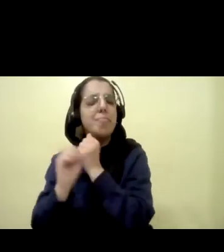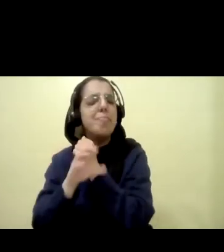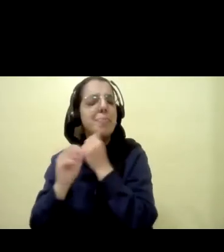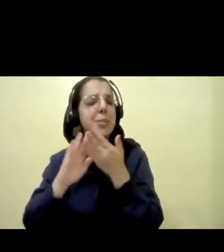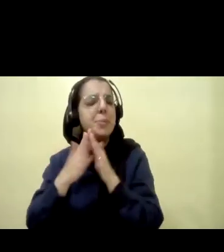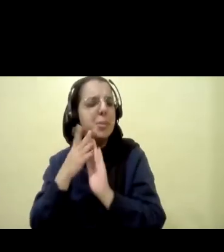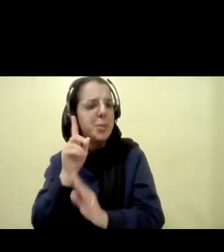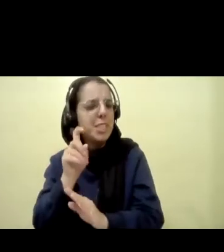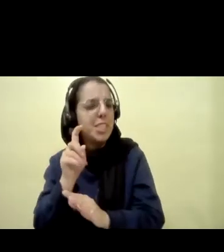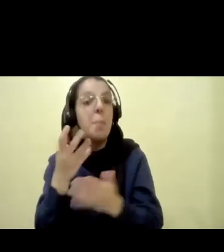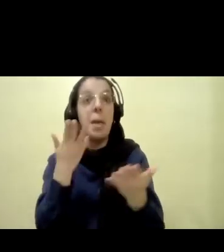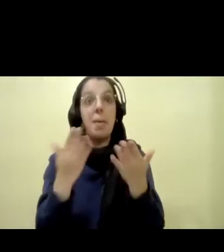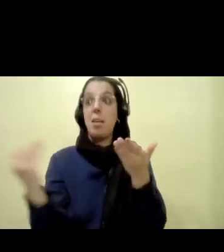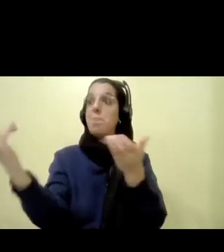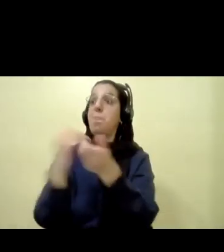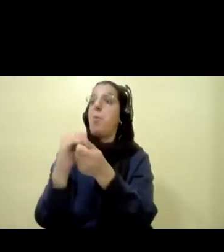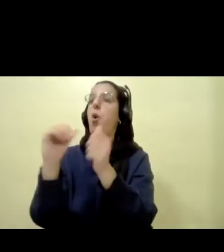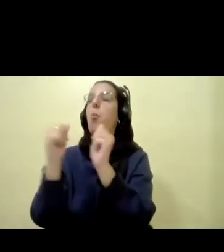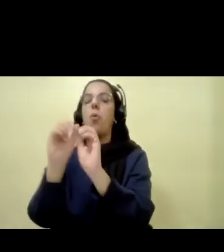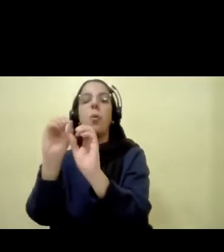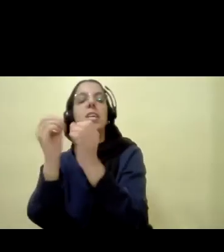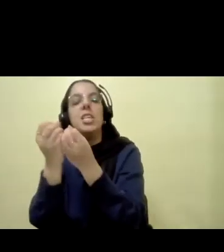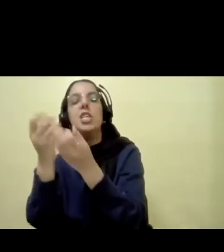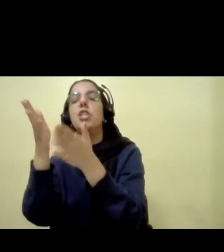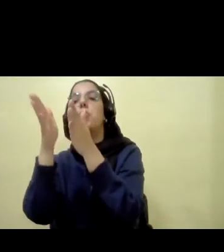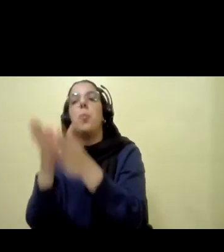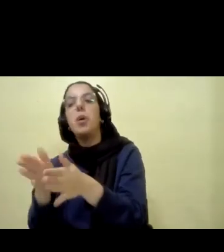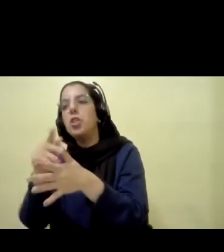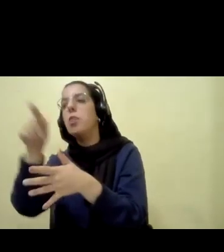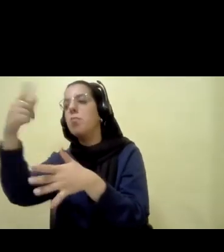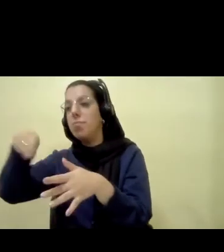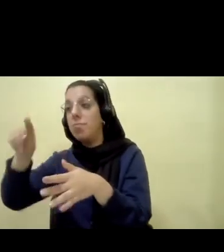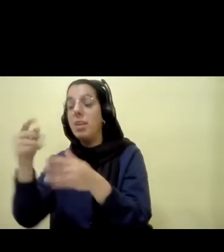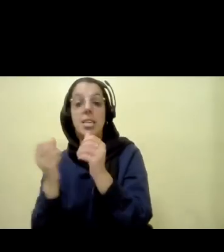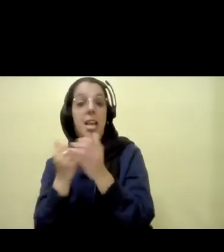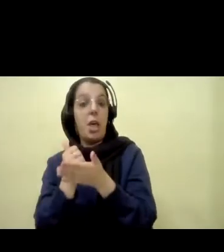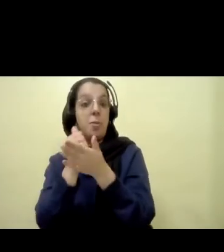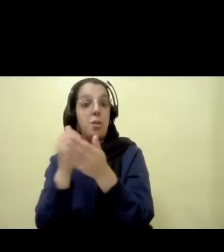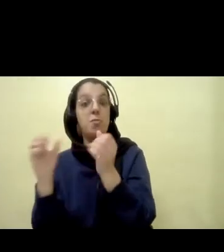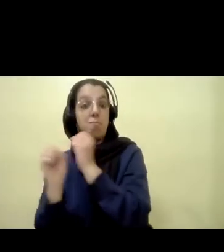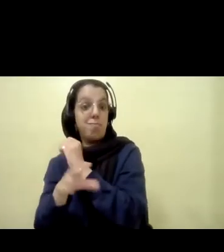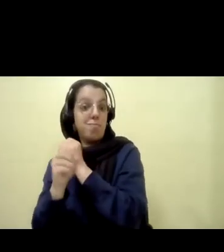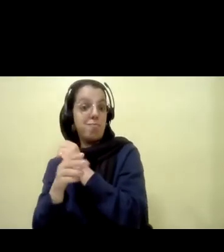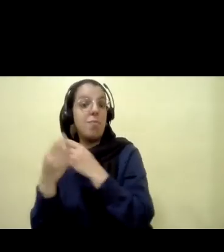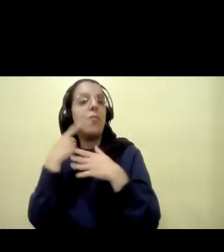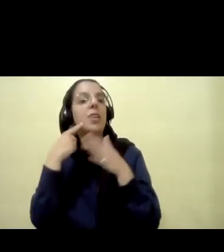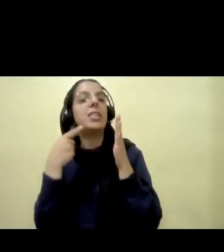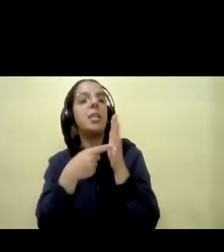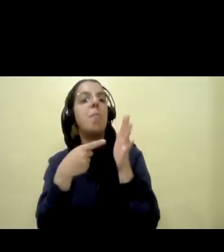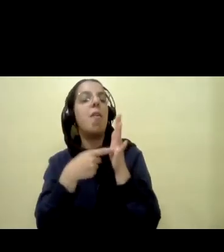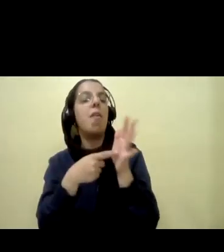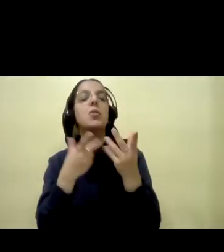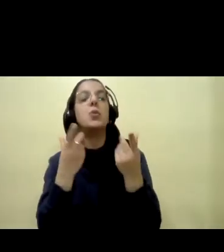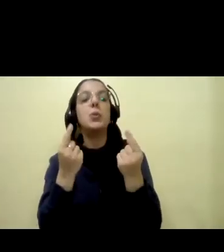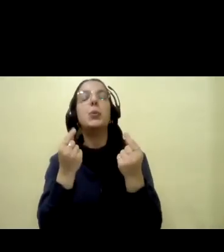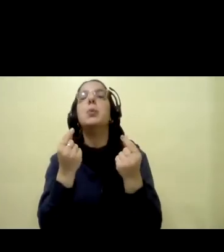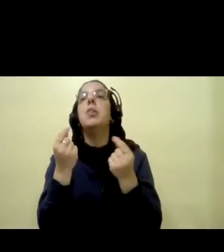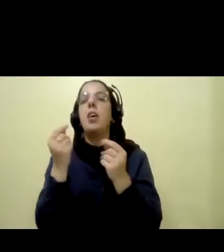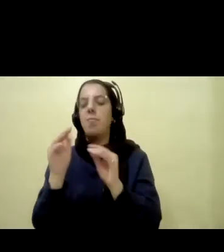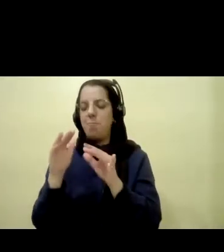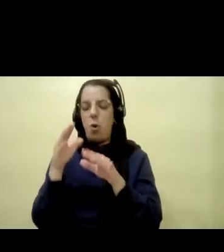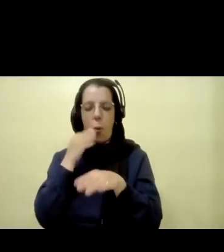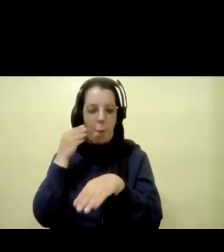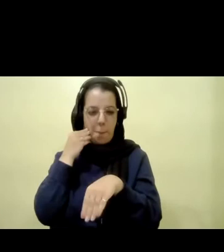you collaborate with? Who could you work with? Who could you partner with? I would do a social infrastructure audit of the entire neighborhood that